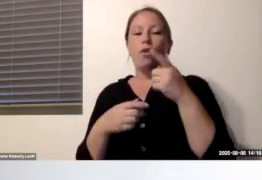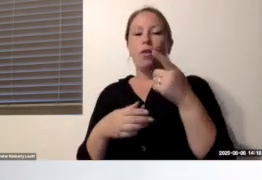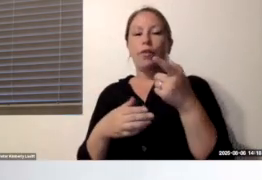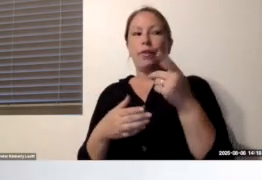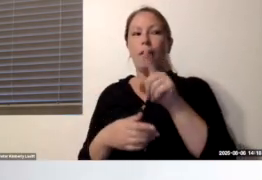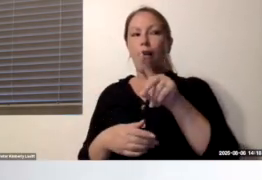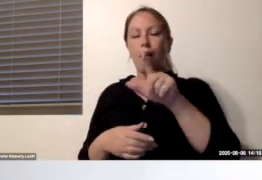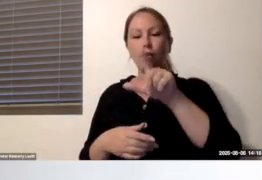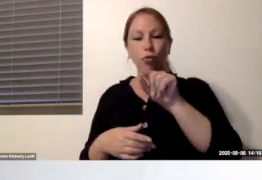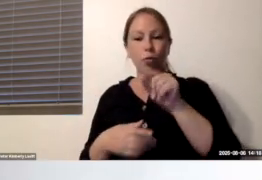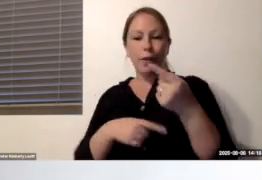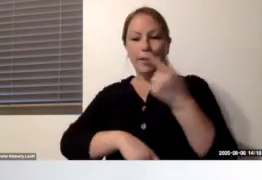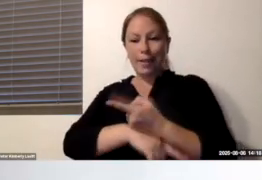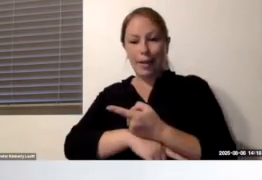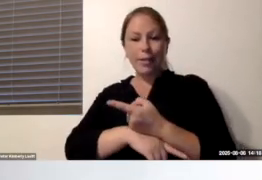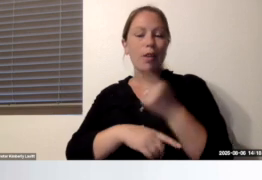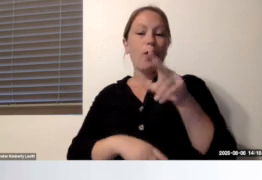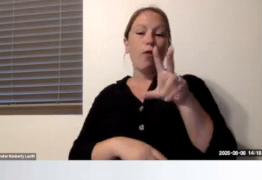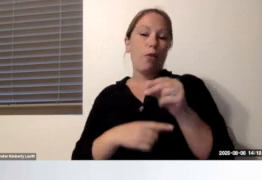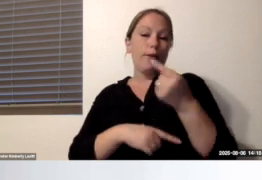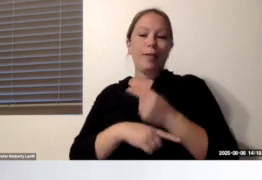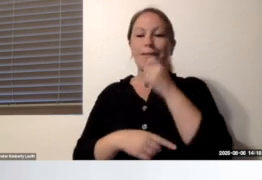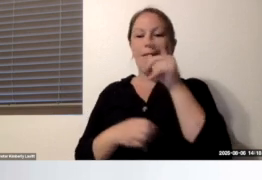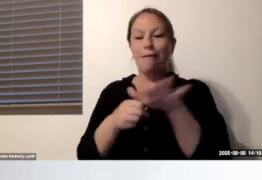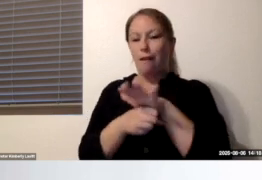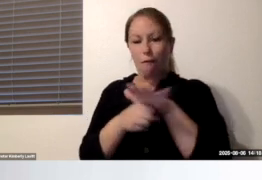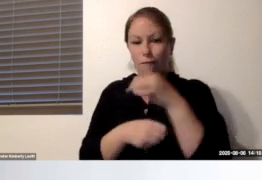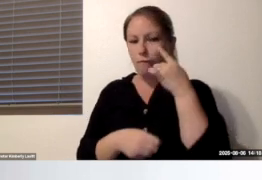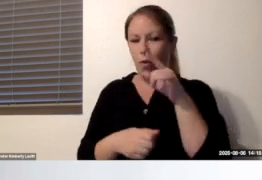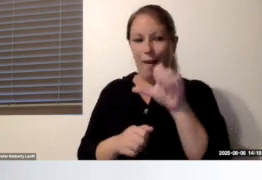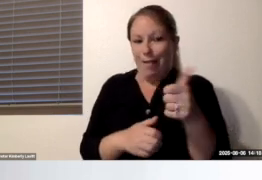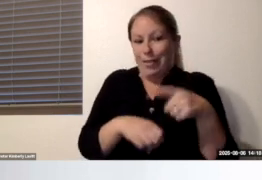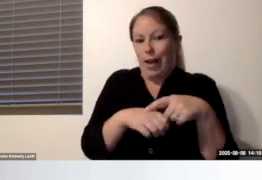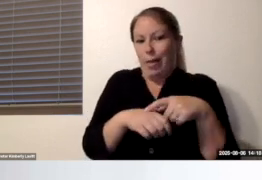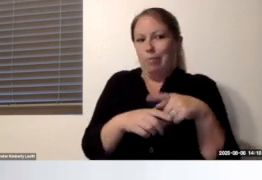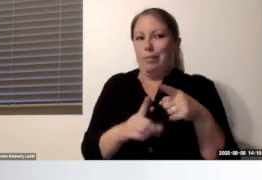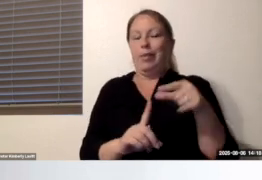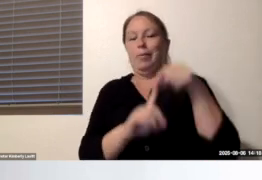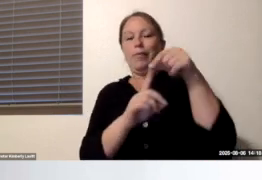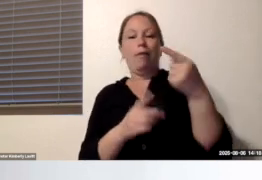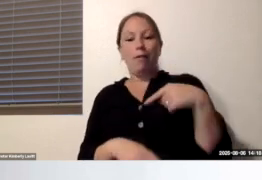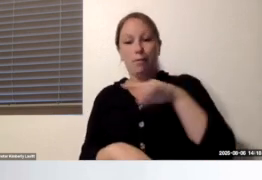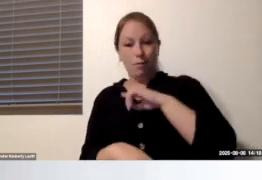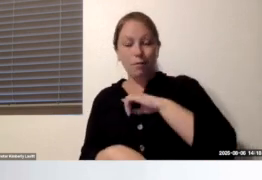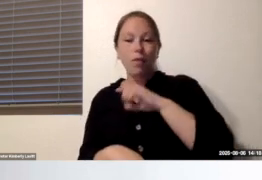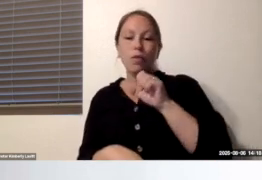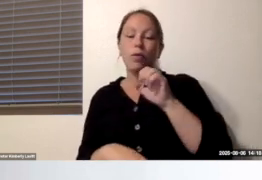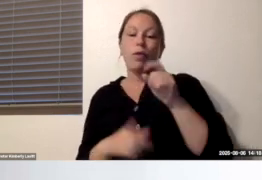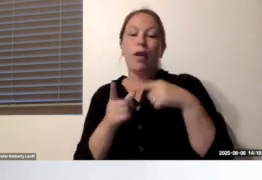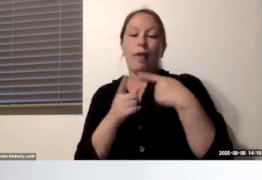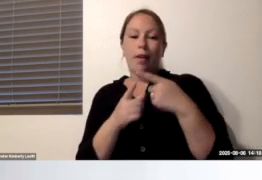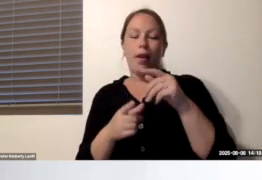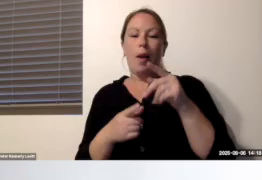days, massive difference. 30 days is frankly not enough for almost anybody, particularly us. And then DCAP requires a mechanics